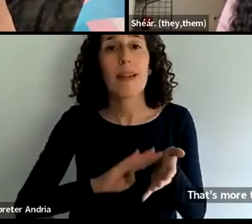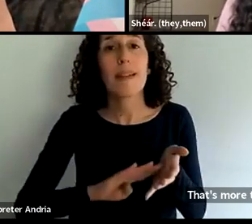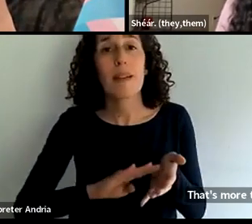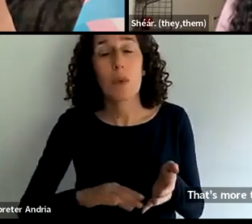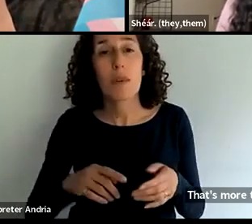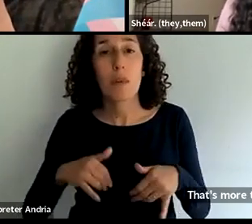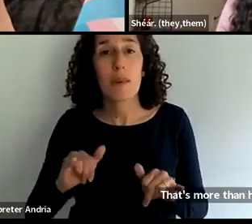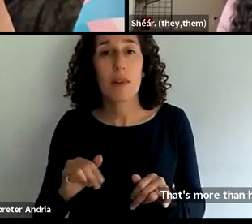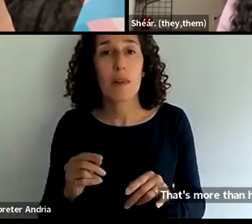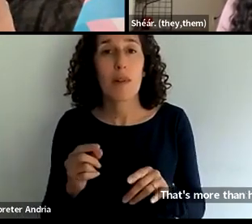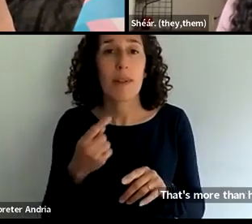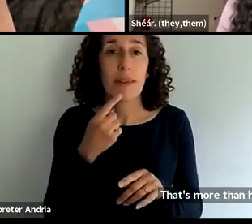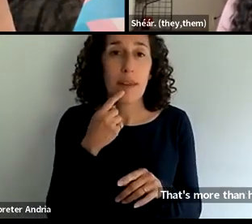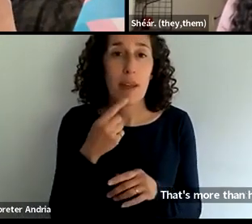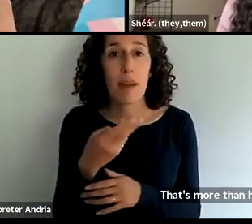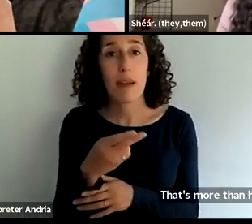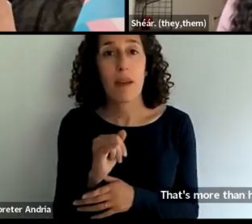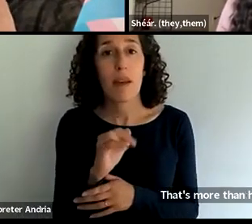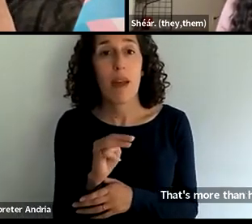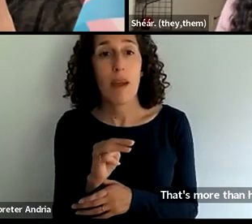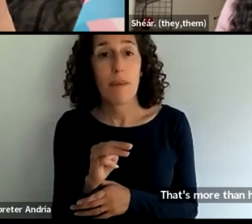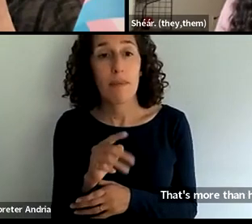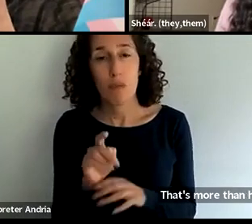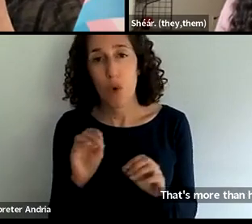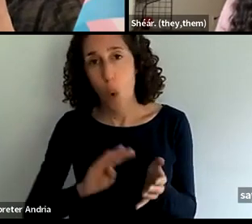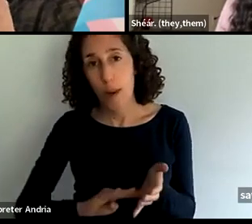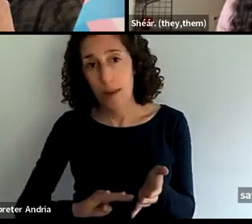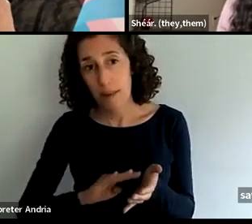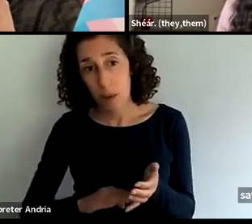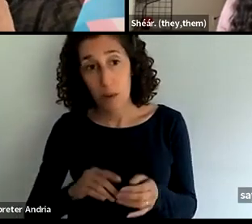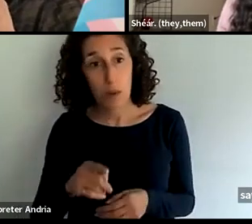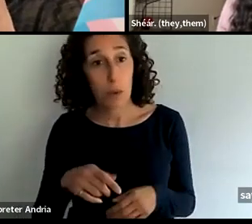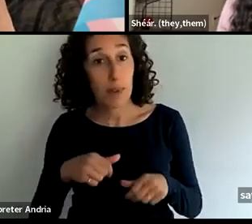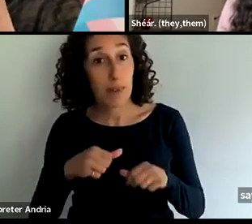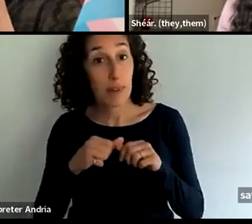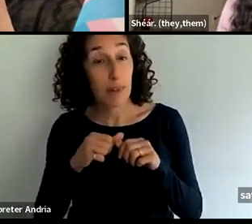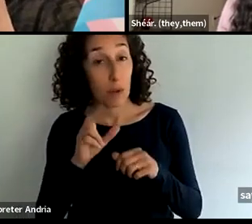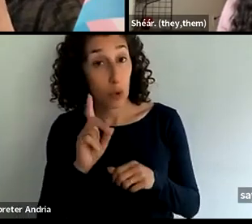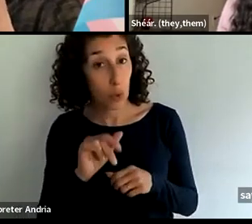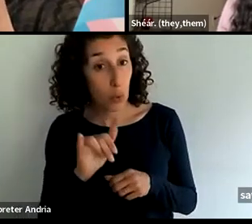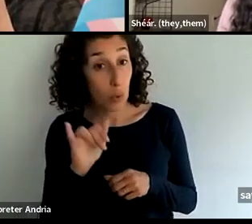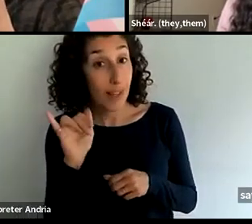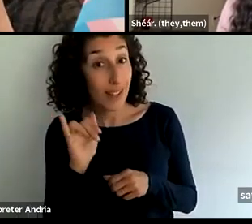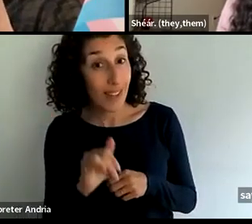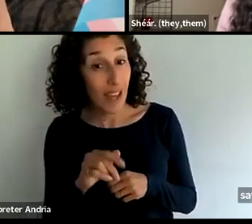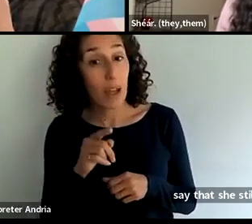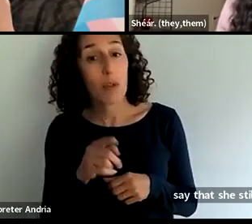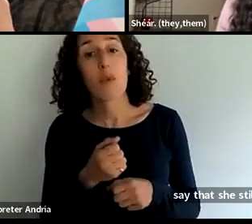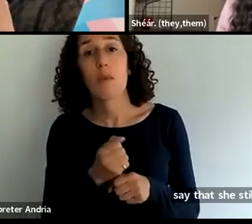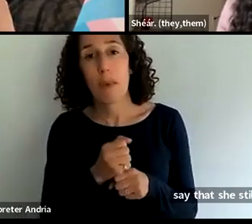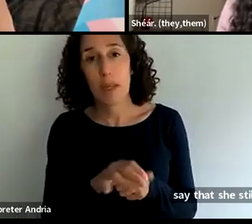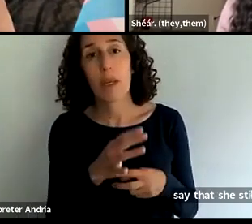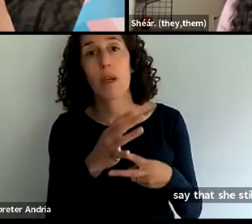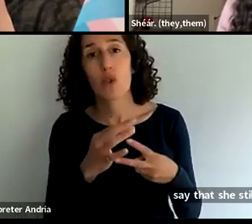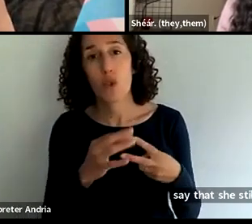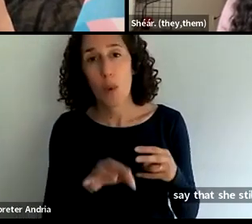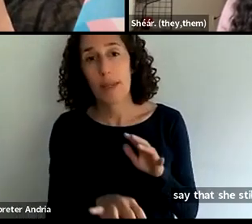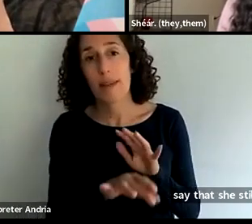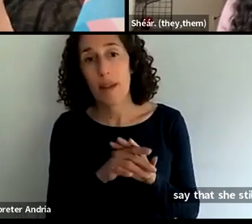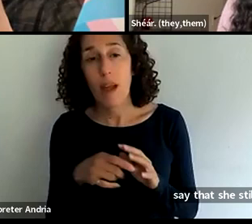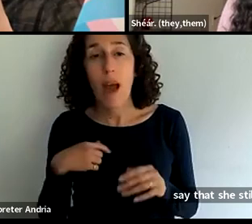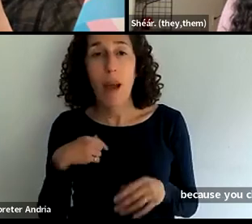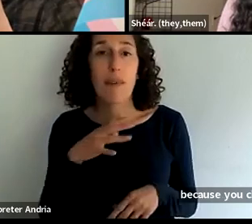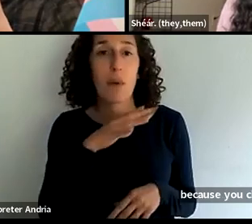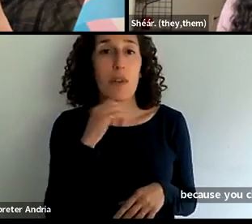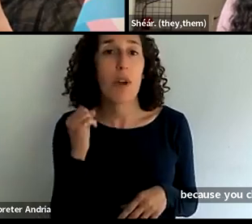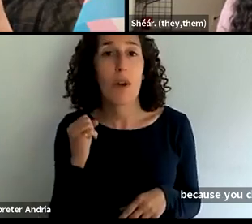still are doing it. You're doing that, then naming it, not because you choose to, and you're so focused. I was so tired of hearing, oh, I don't